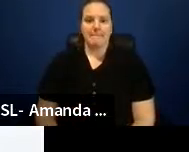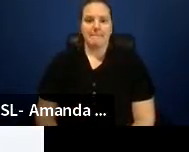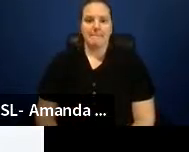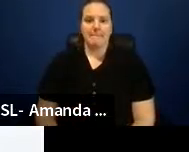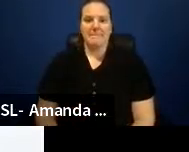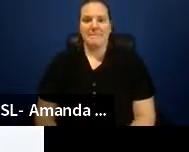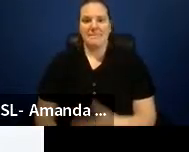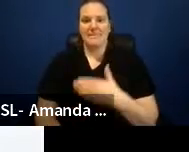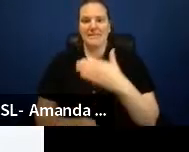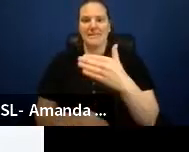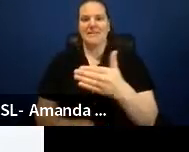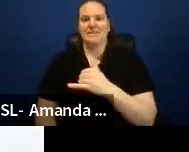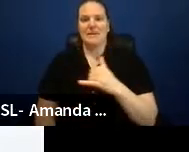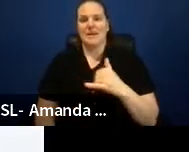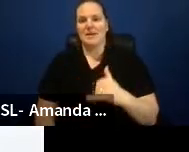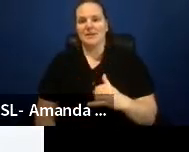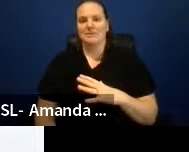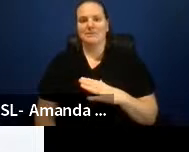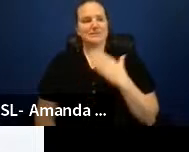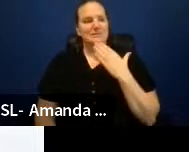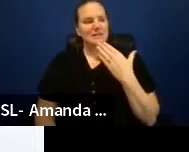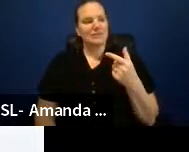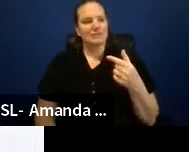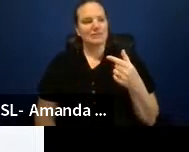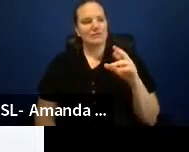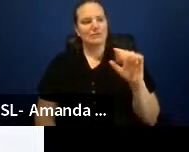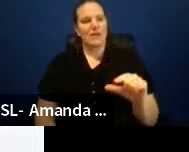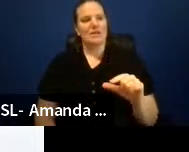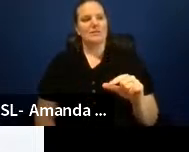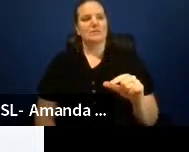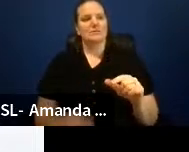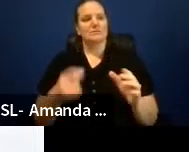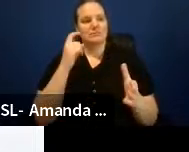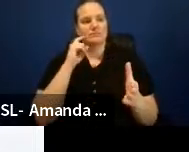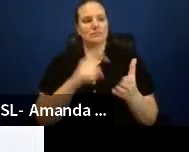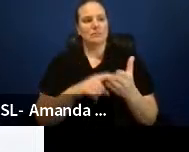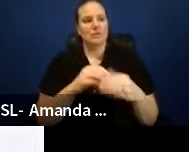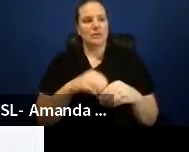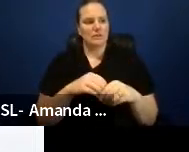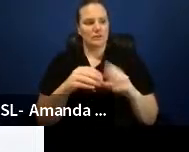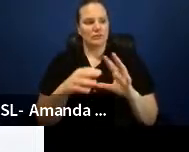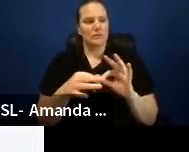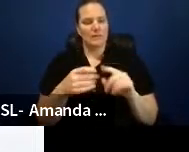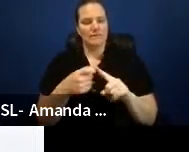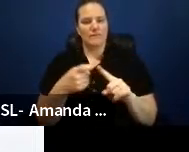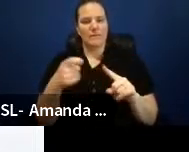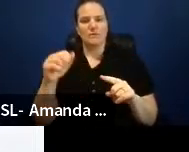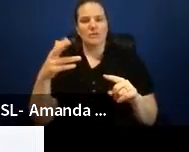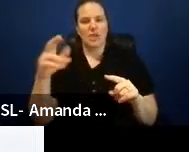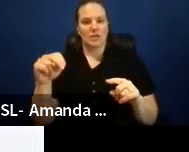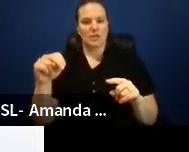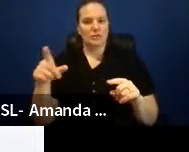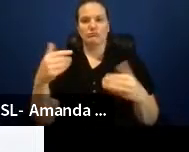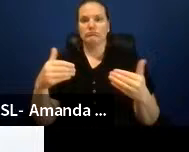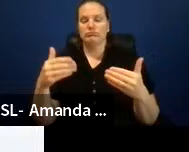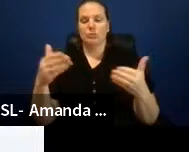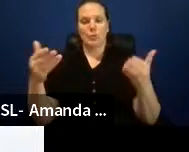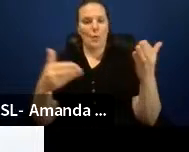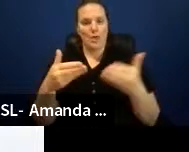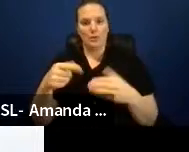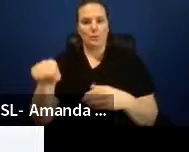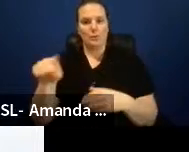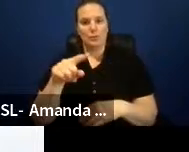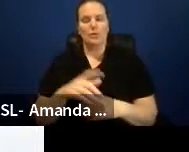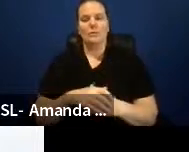mayor. Thank you, Greg. As was noted on our agreement by Shannon, we absolutely welcome you.